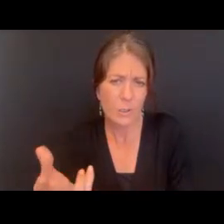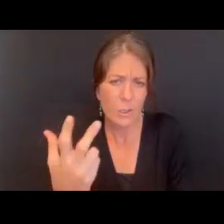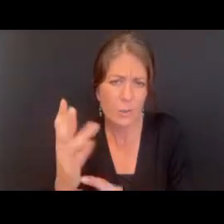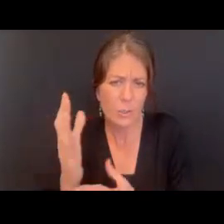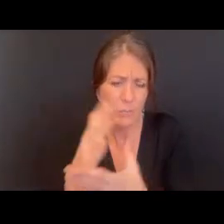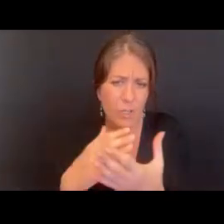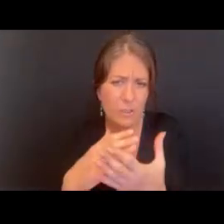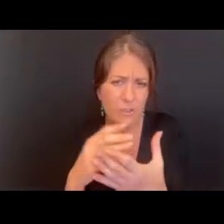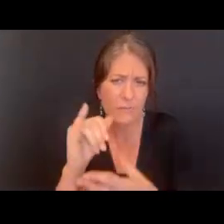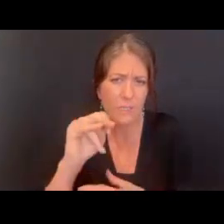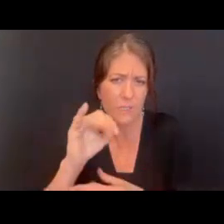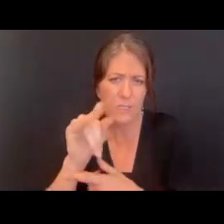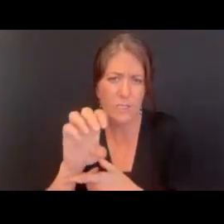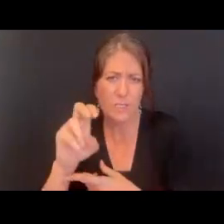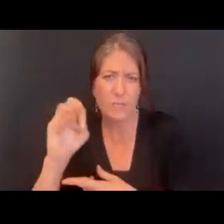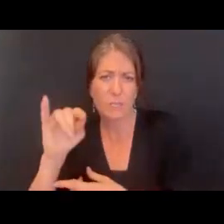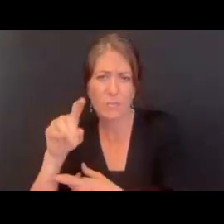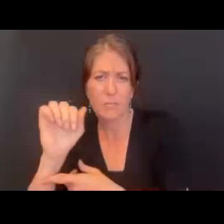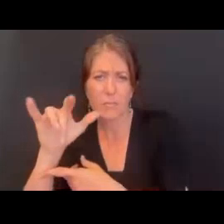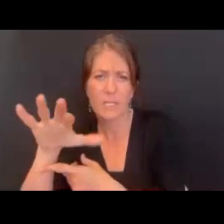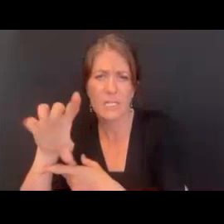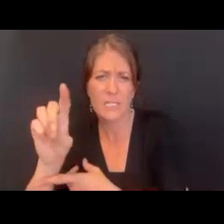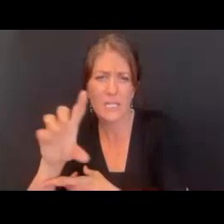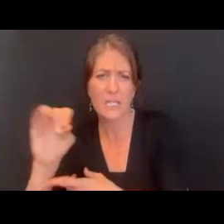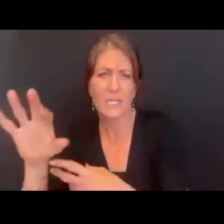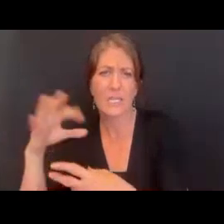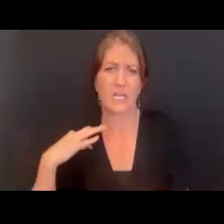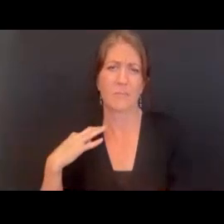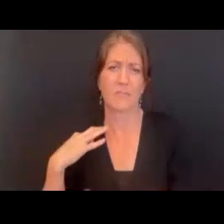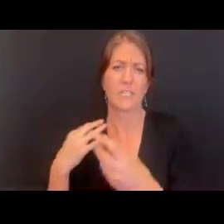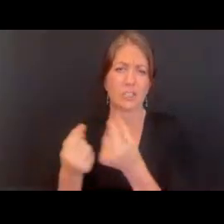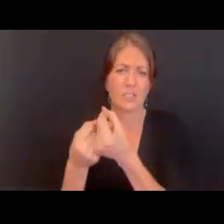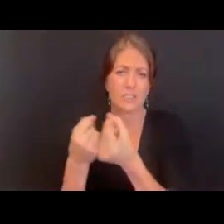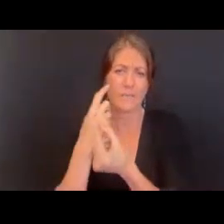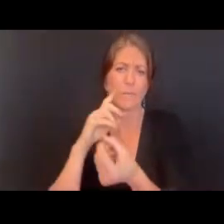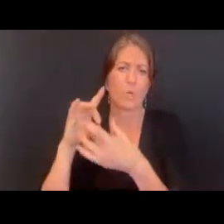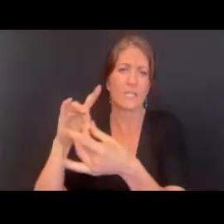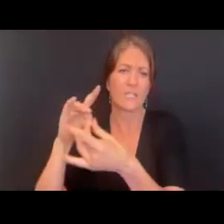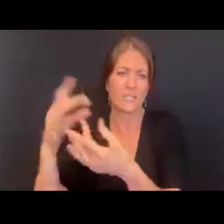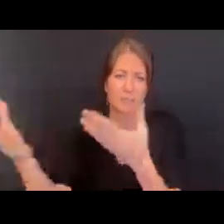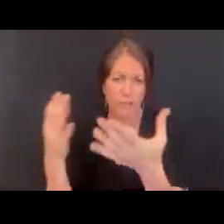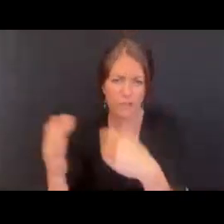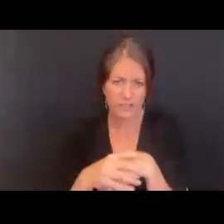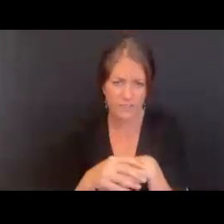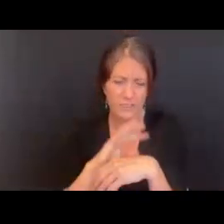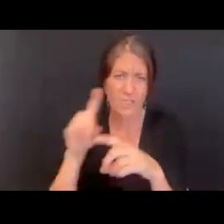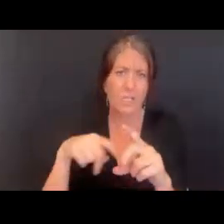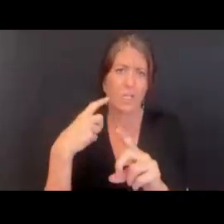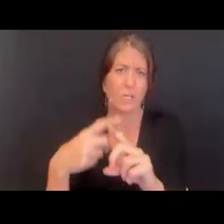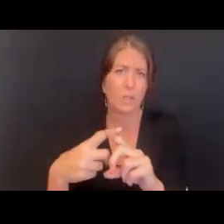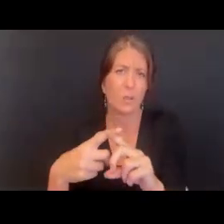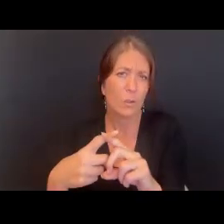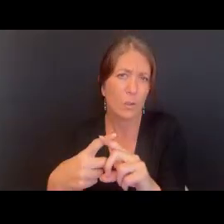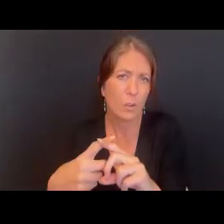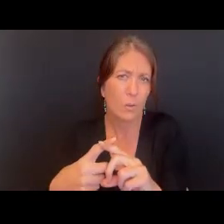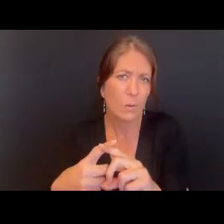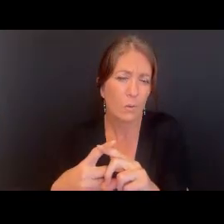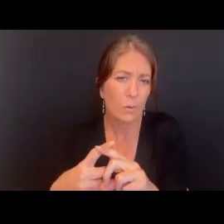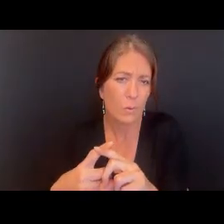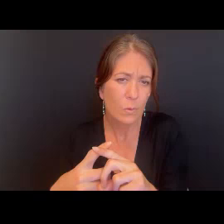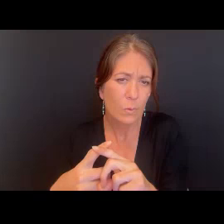functional eligibility assessment is completed, the functional assessor will offer administrative case management to the individual. The individual must accept